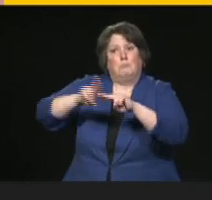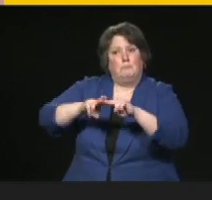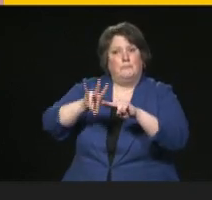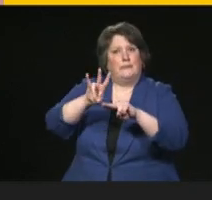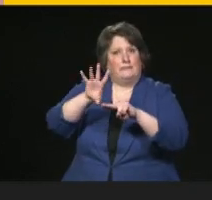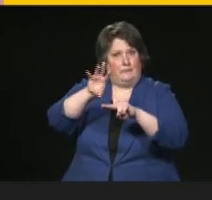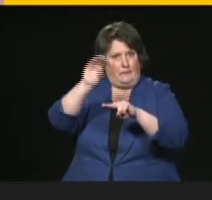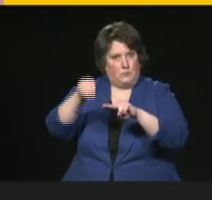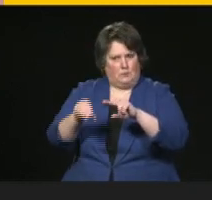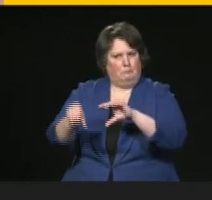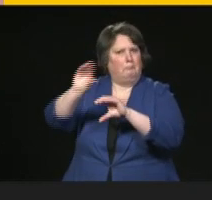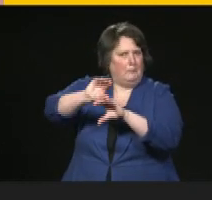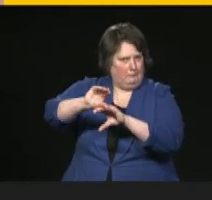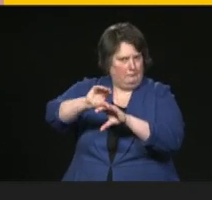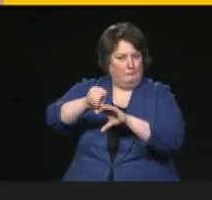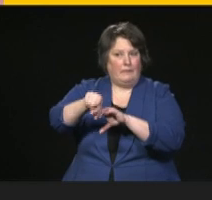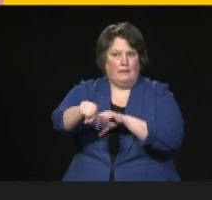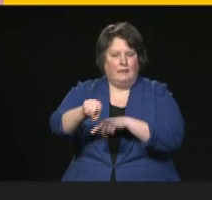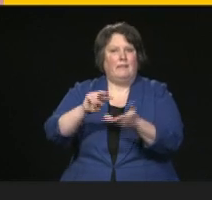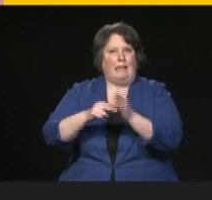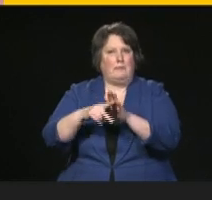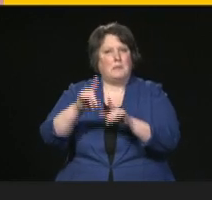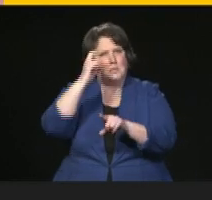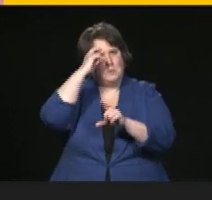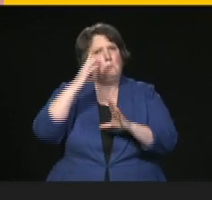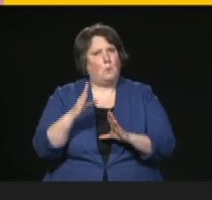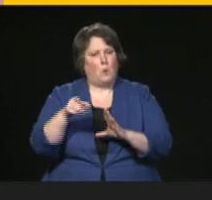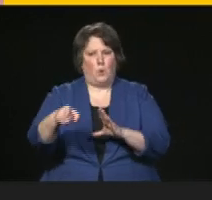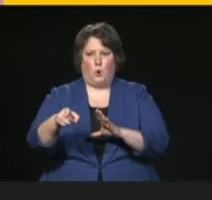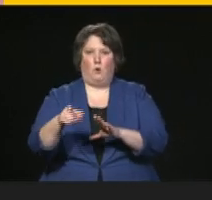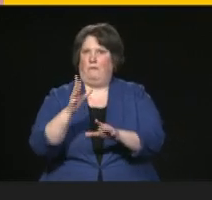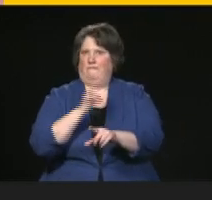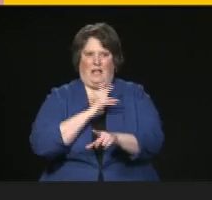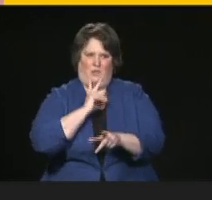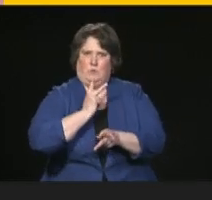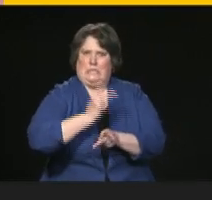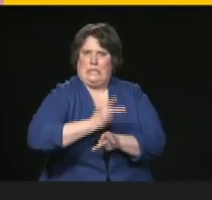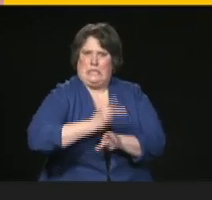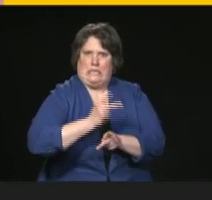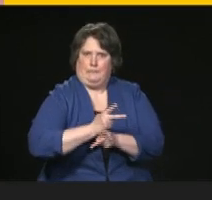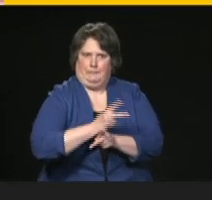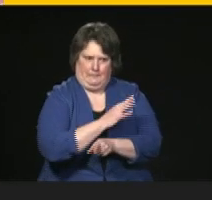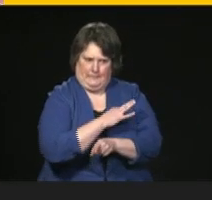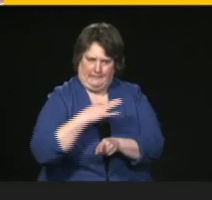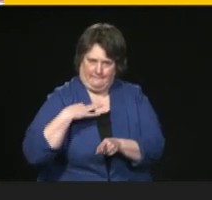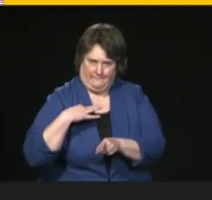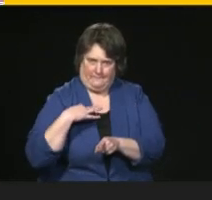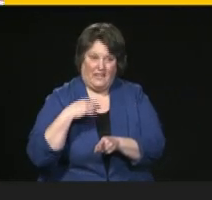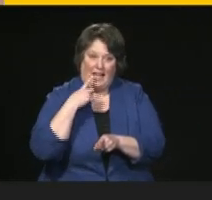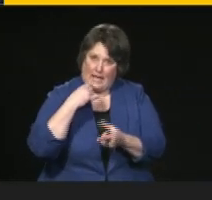not only to keep their link to employees, but also to keep them on payroll. And